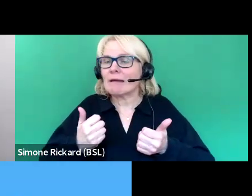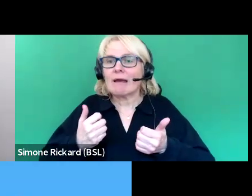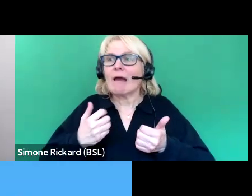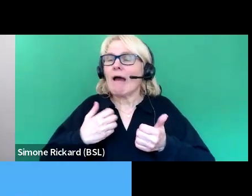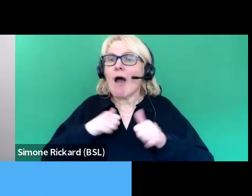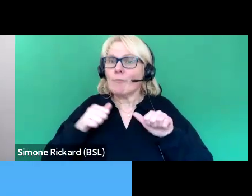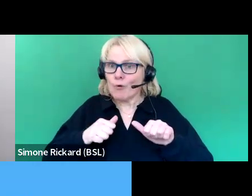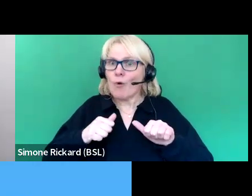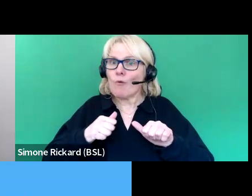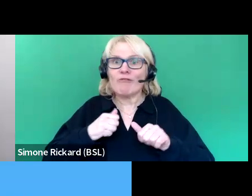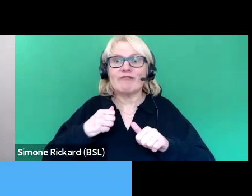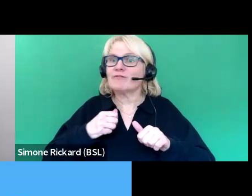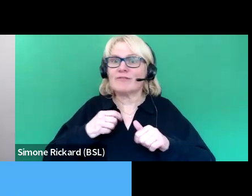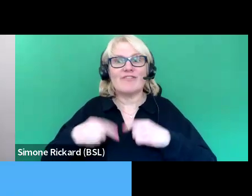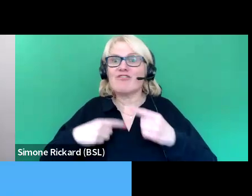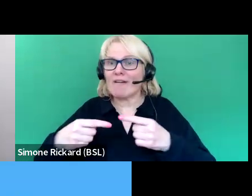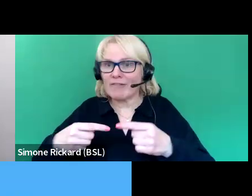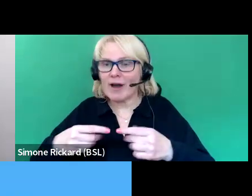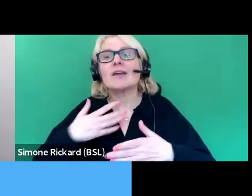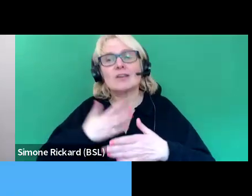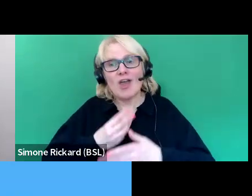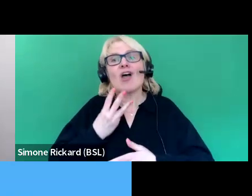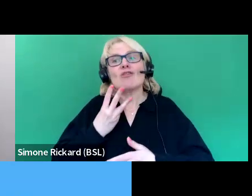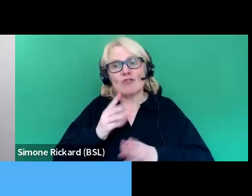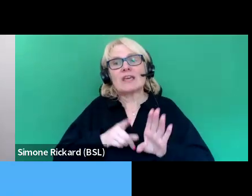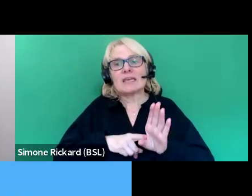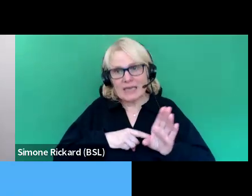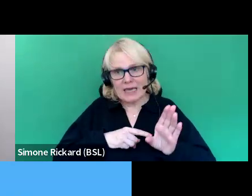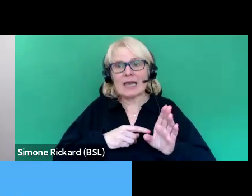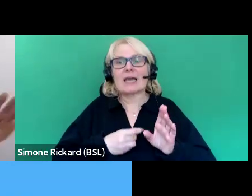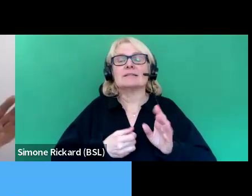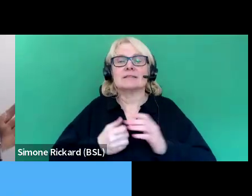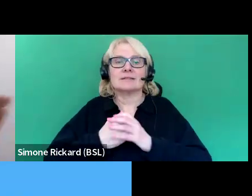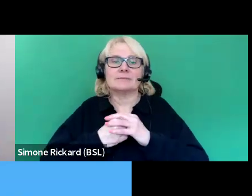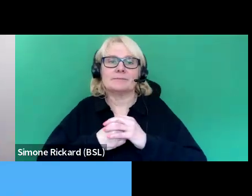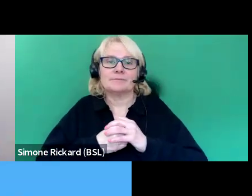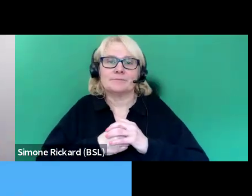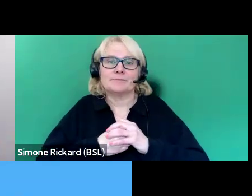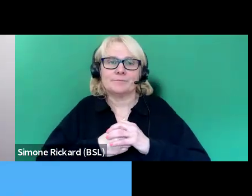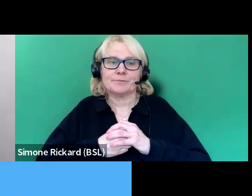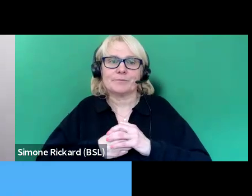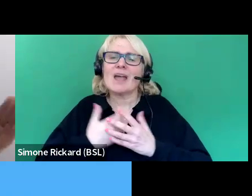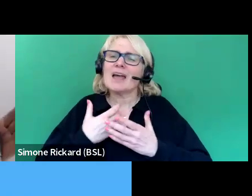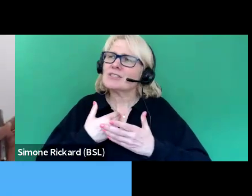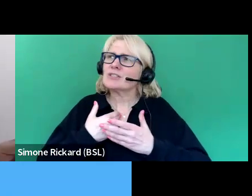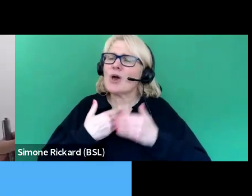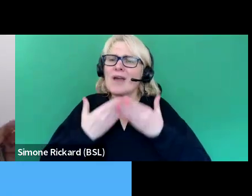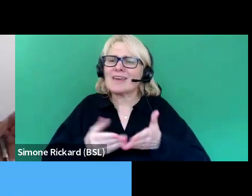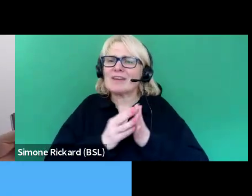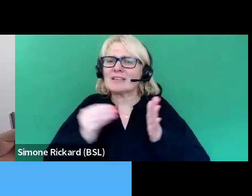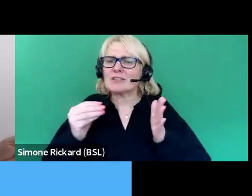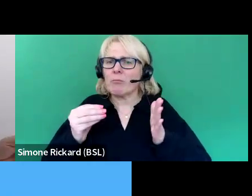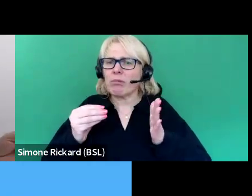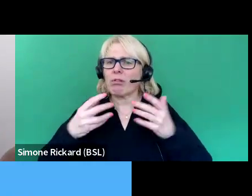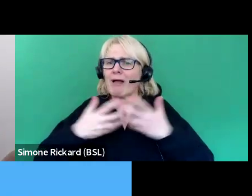to that slide? Sorry. So I was just going to give an example of how I've worked with a company to go